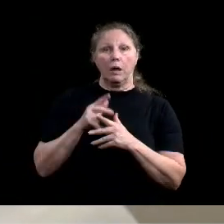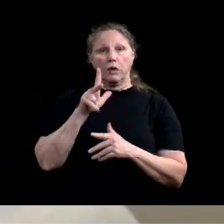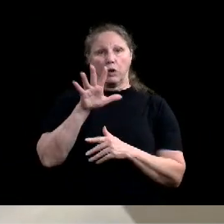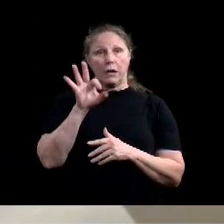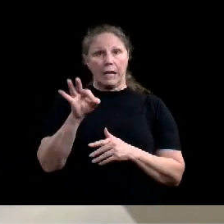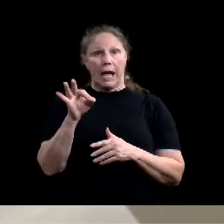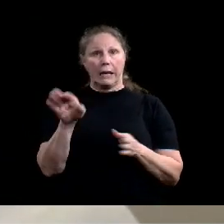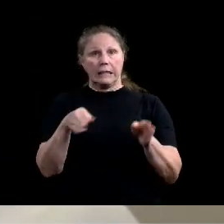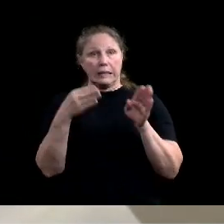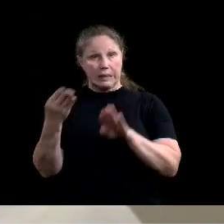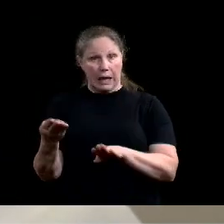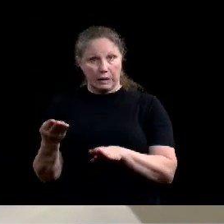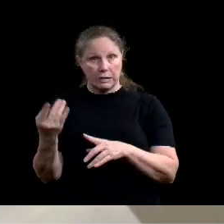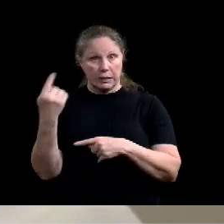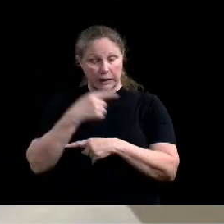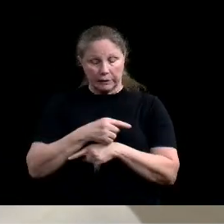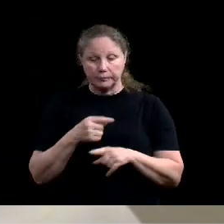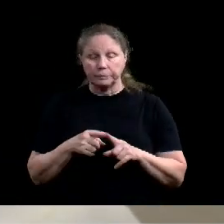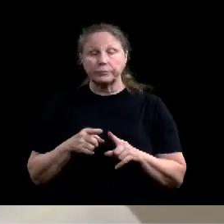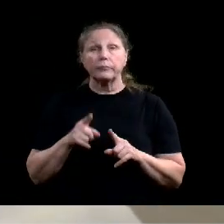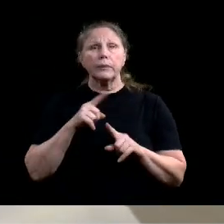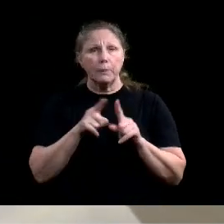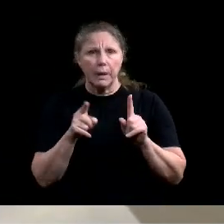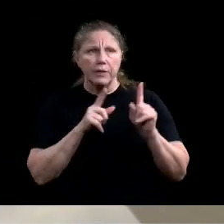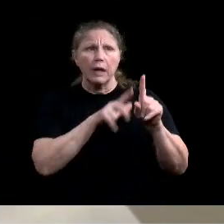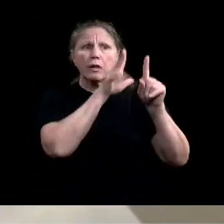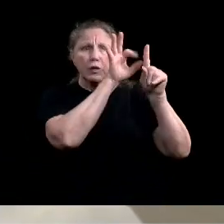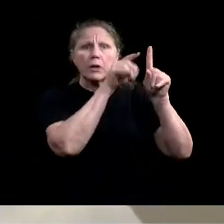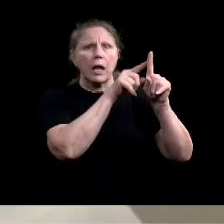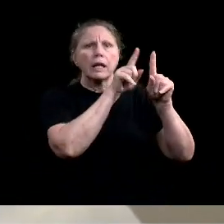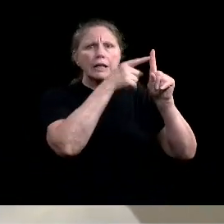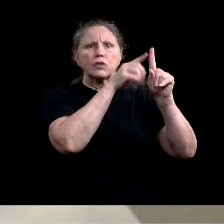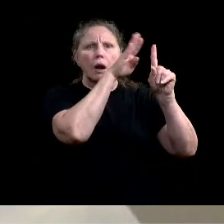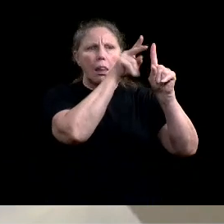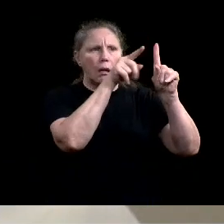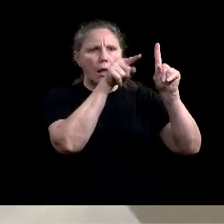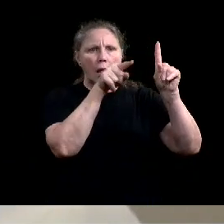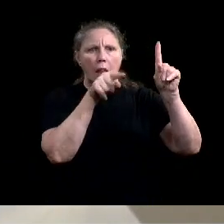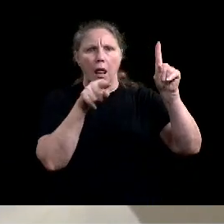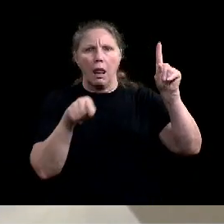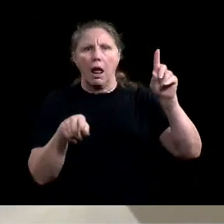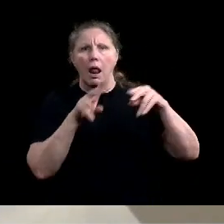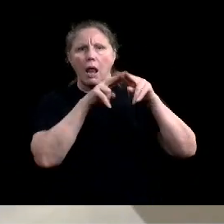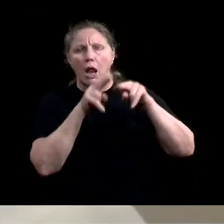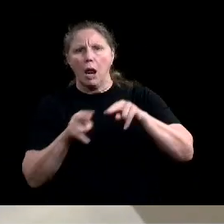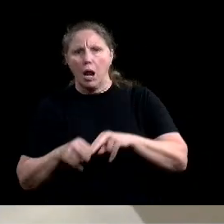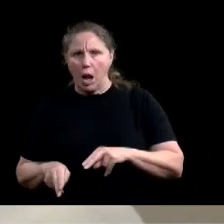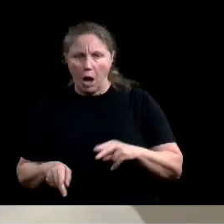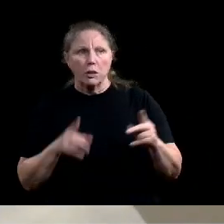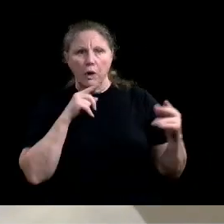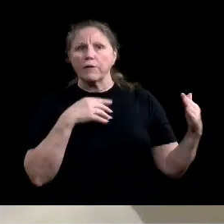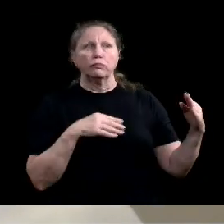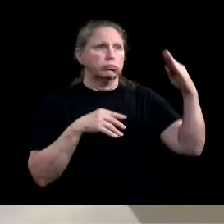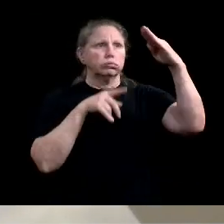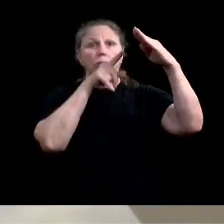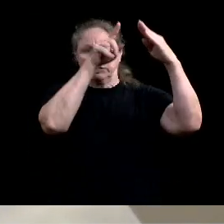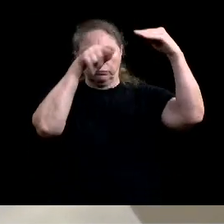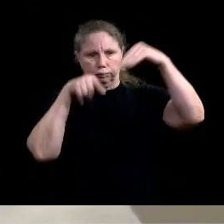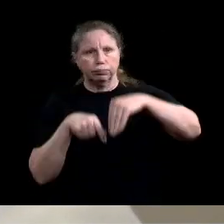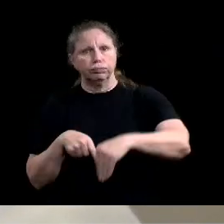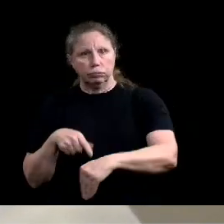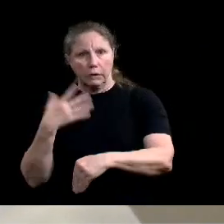the peak number of deaths per day. The projected peak for hospital demand for